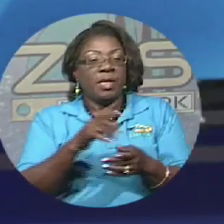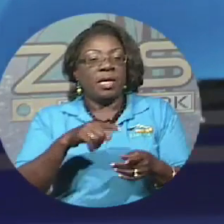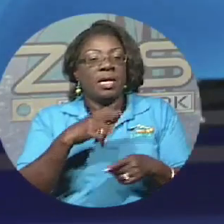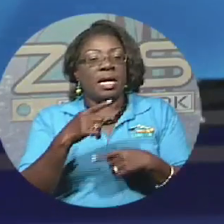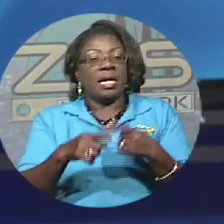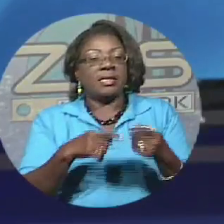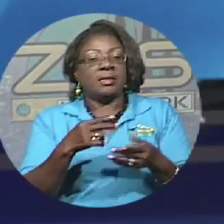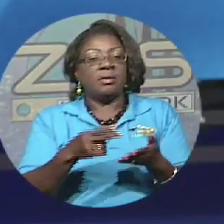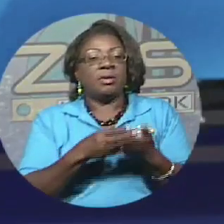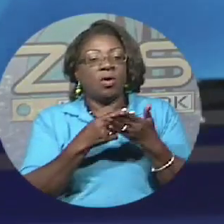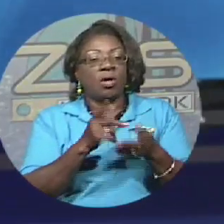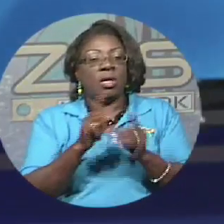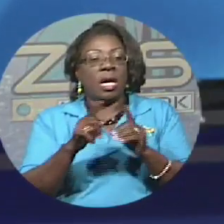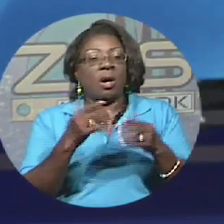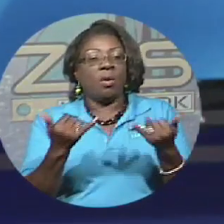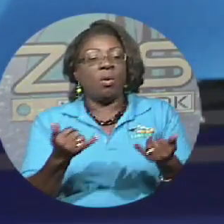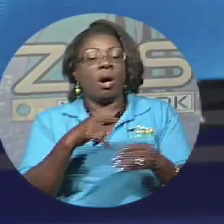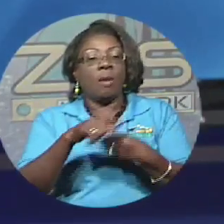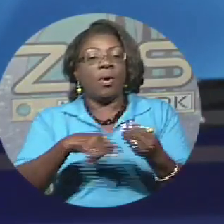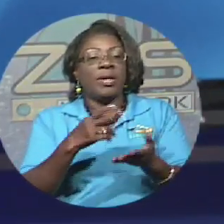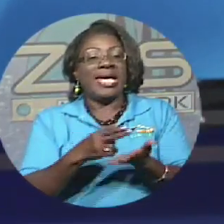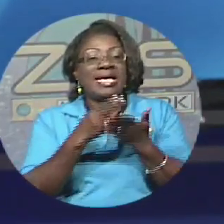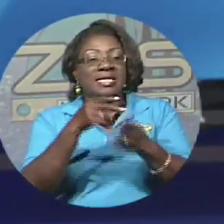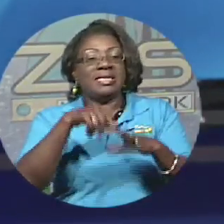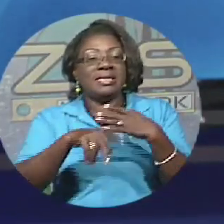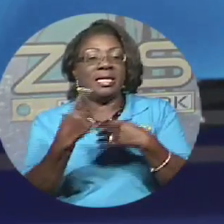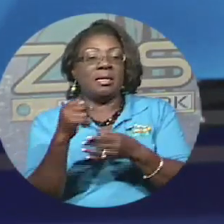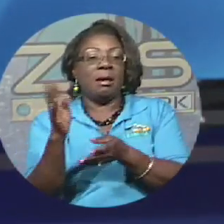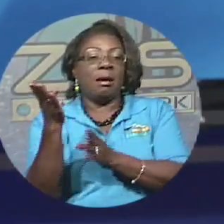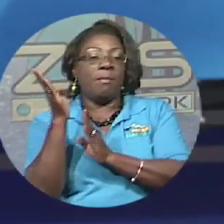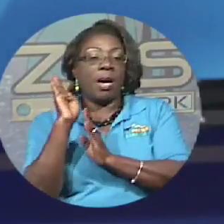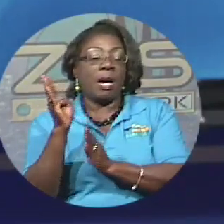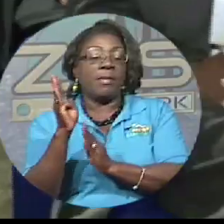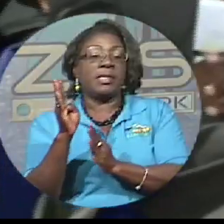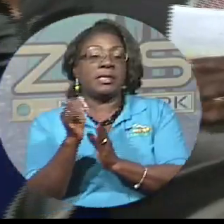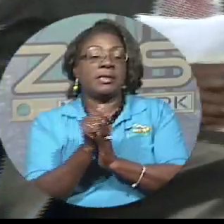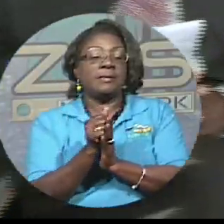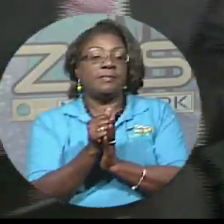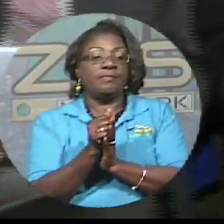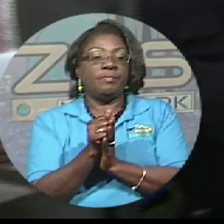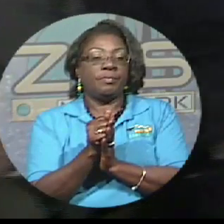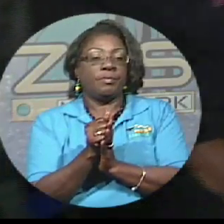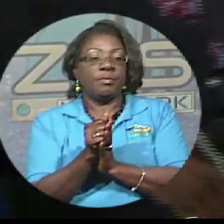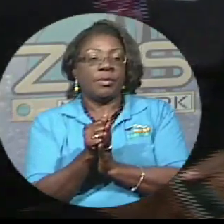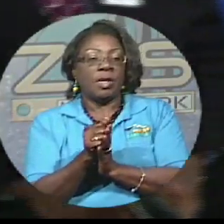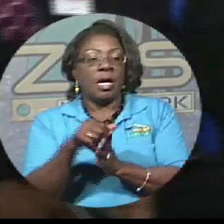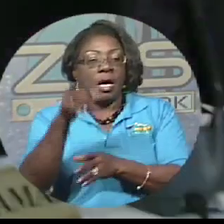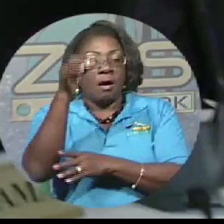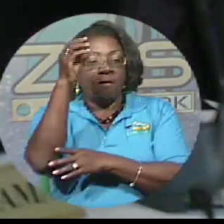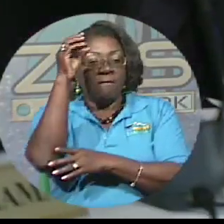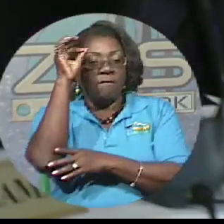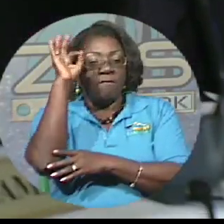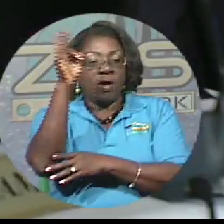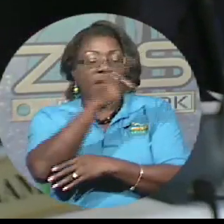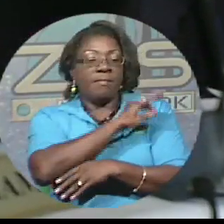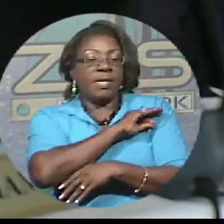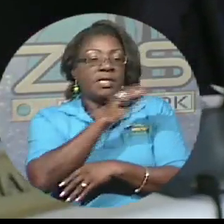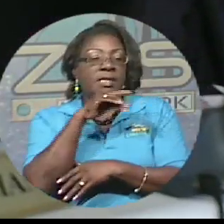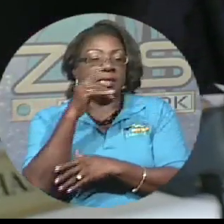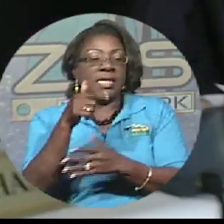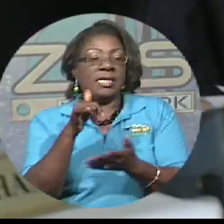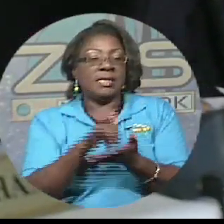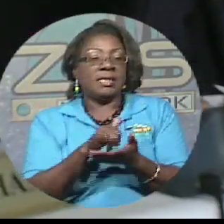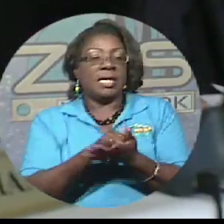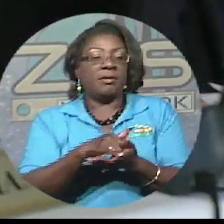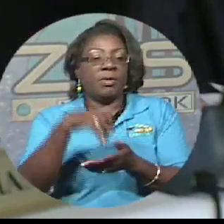for Haitians in the Bahamas. Our Julian Reed has the story. Foreign Affairs and Immigration Minister Fred Mitchell says that Prime Minister Perry